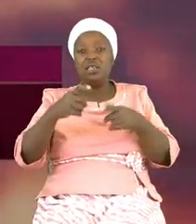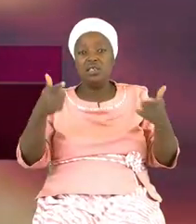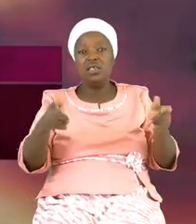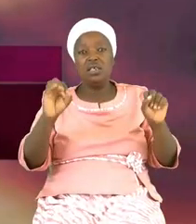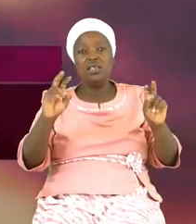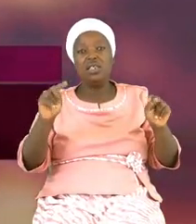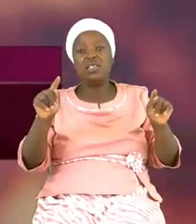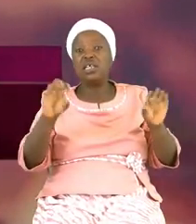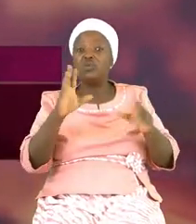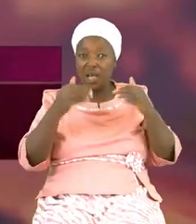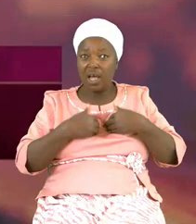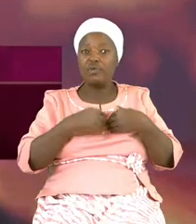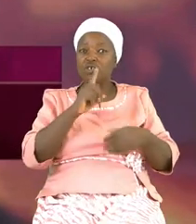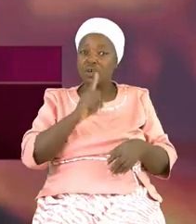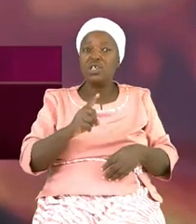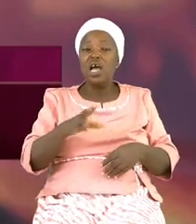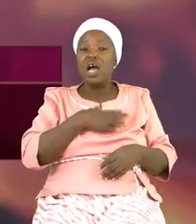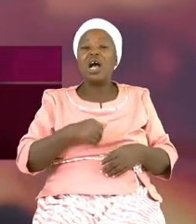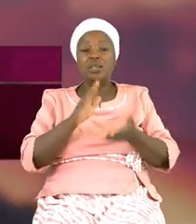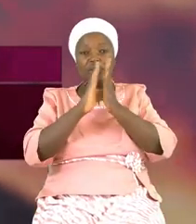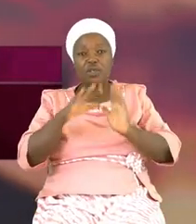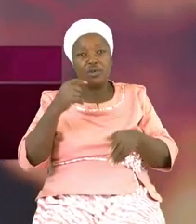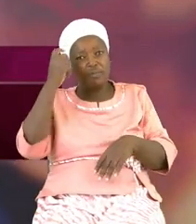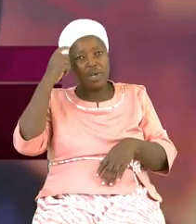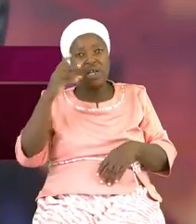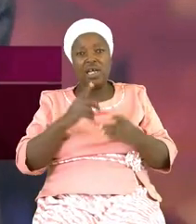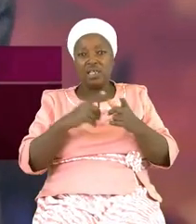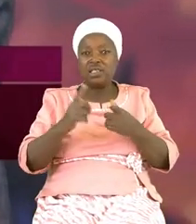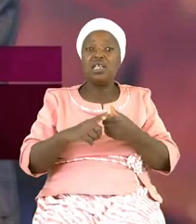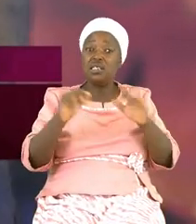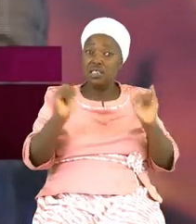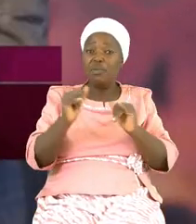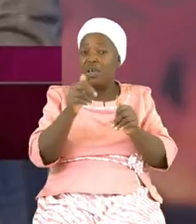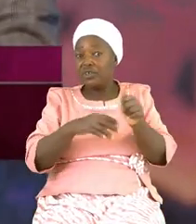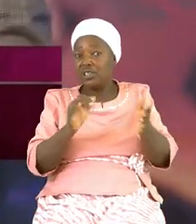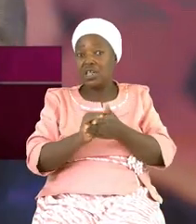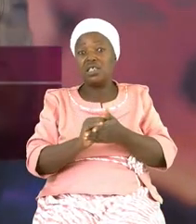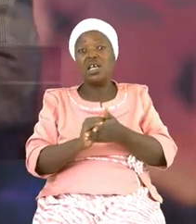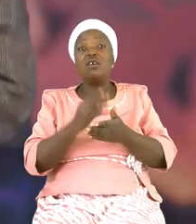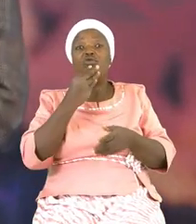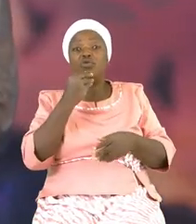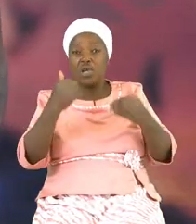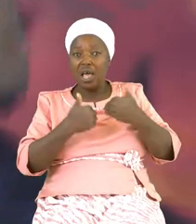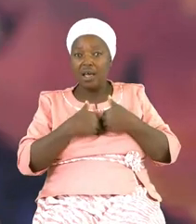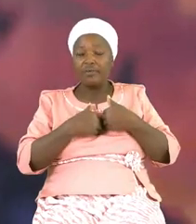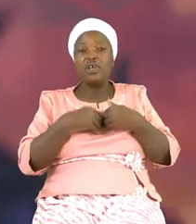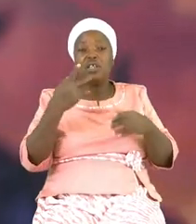assurance that God is mine? The Gentiles will have assurance God is